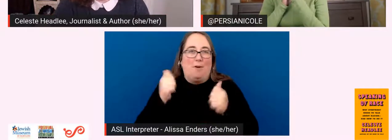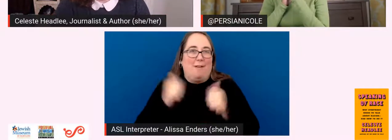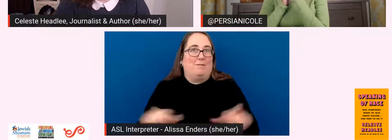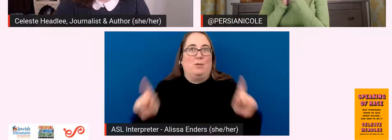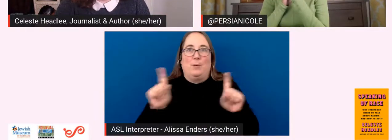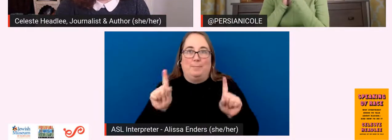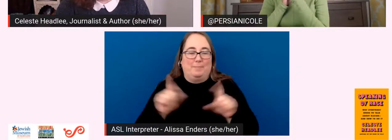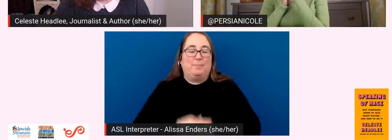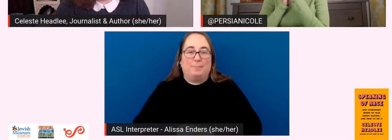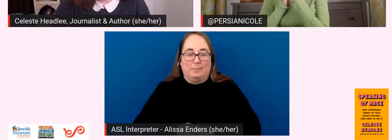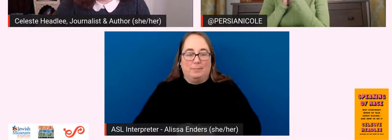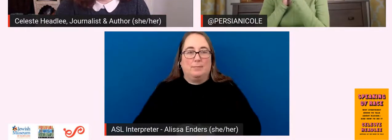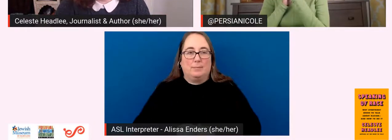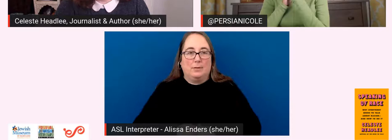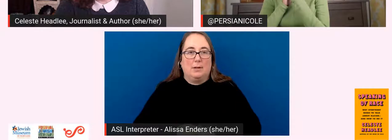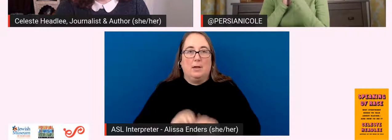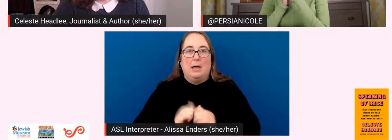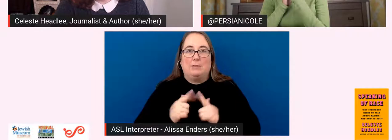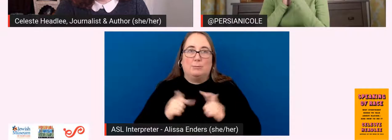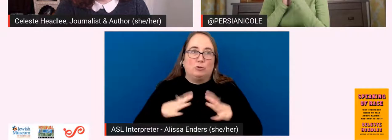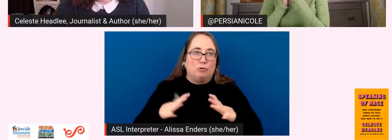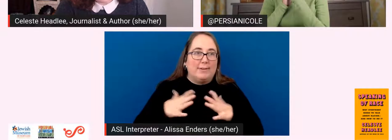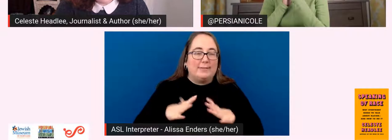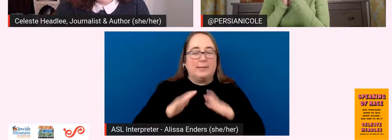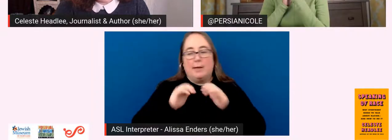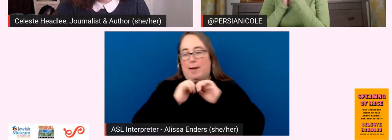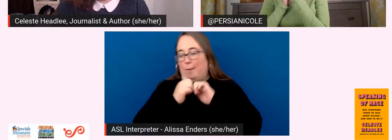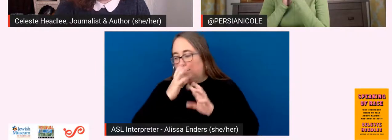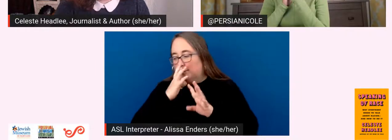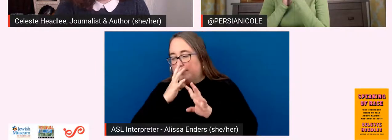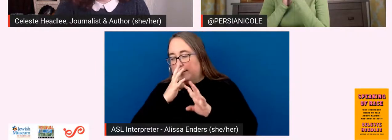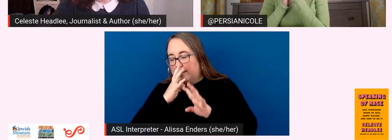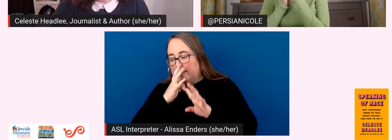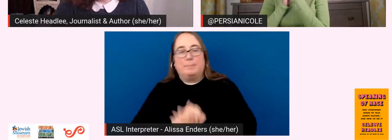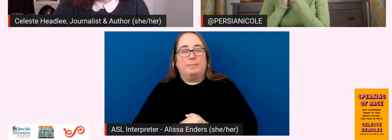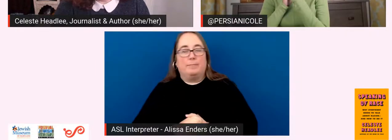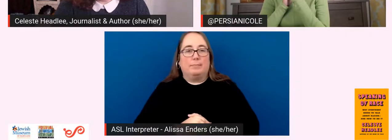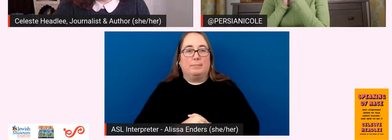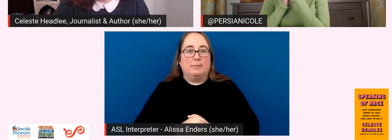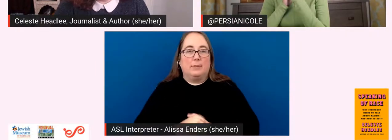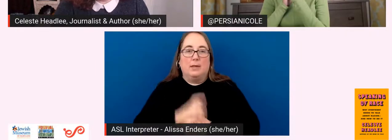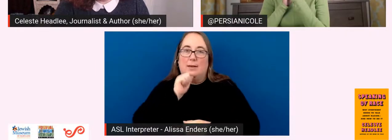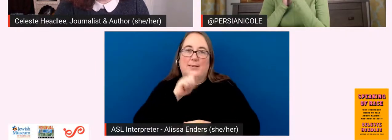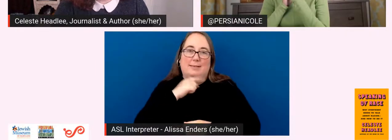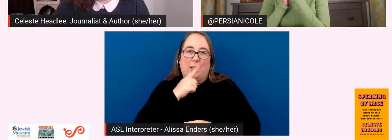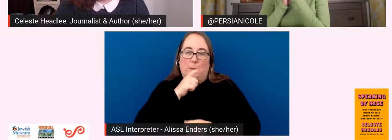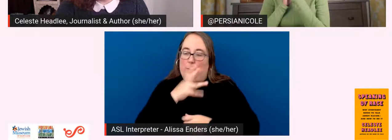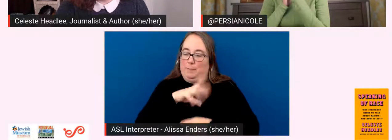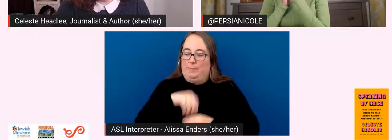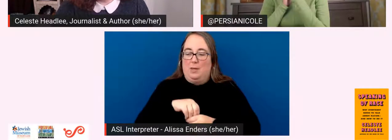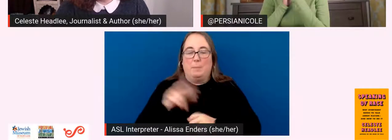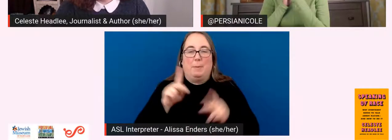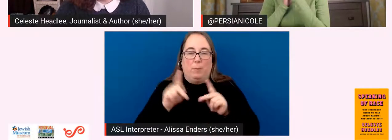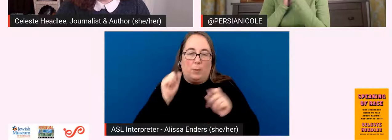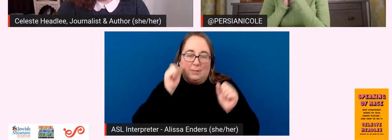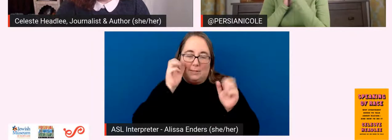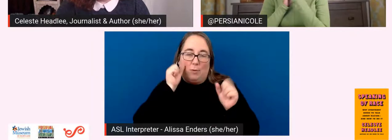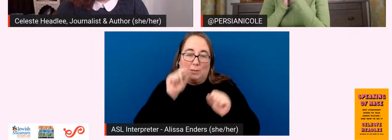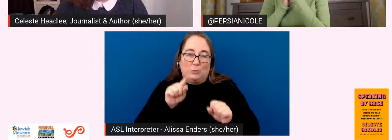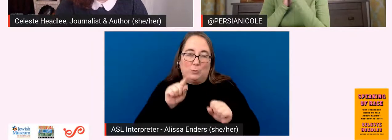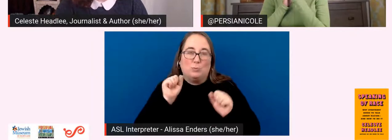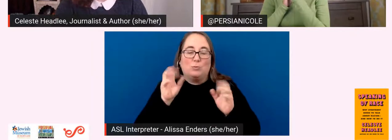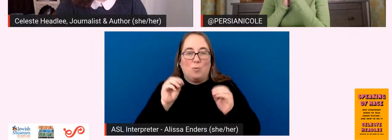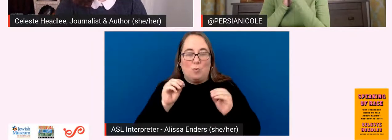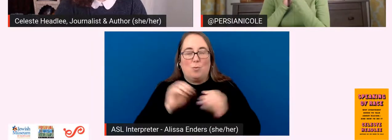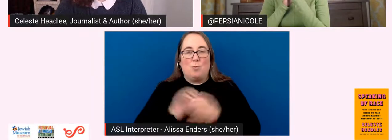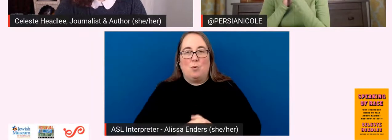everything. That the way somebody's dressed, the way they're speaking, that does not tell you who they are. They will surprise you.